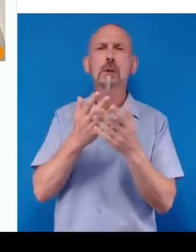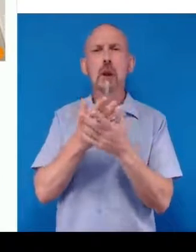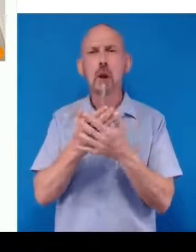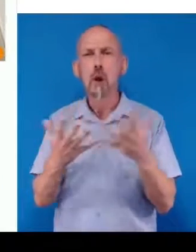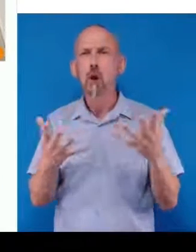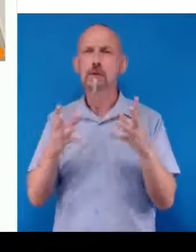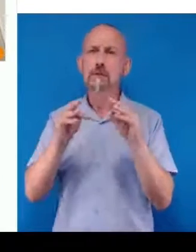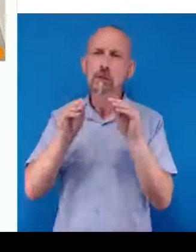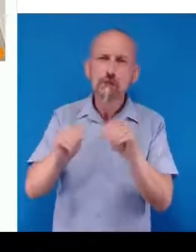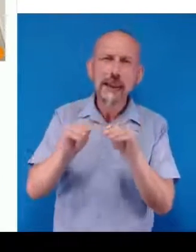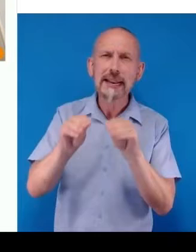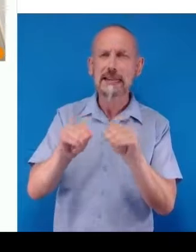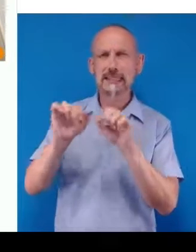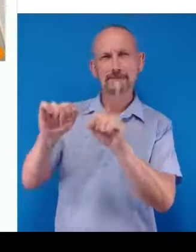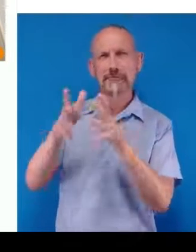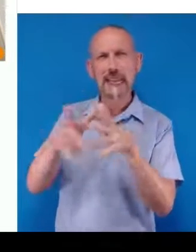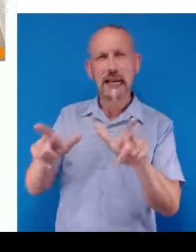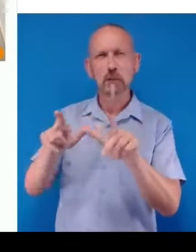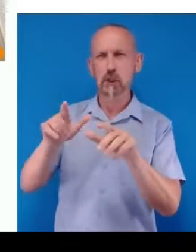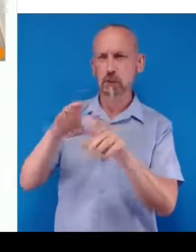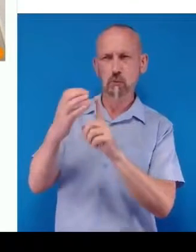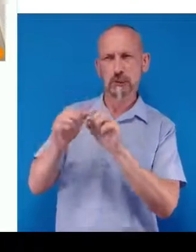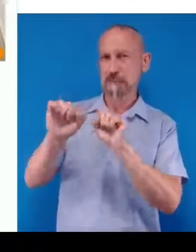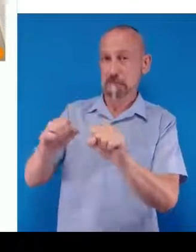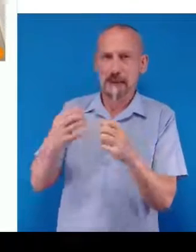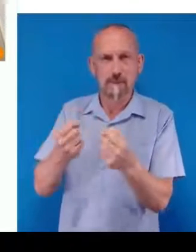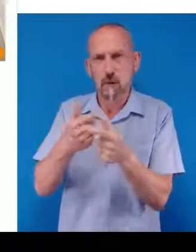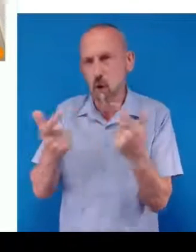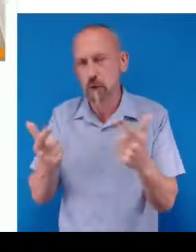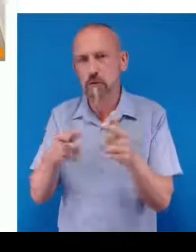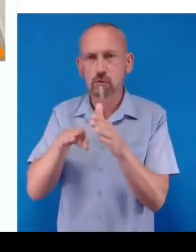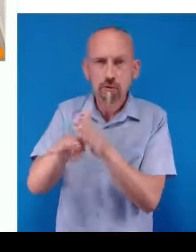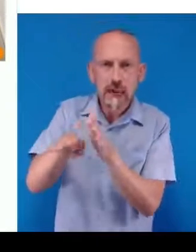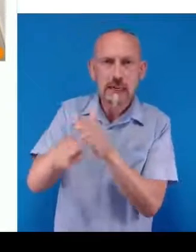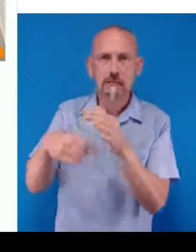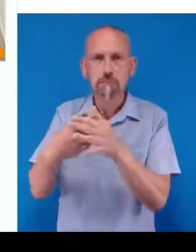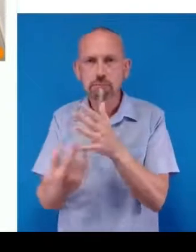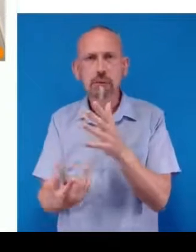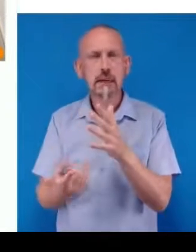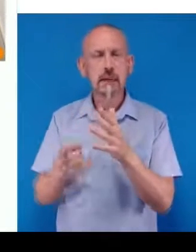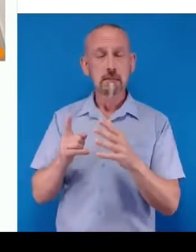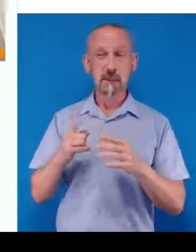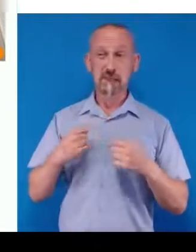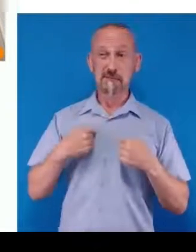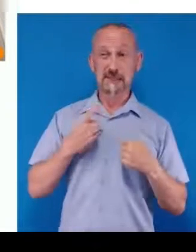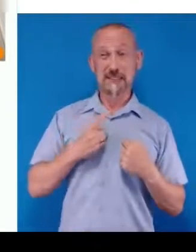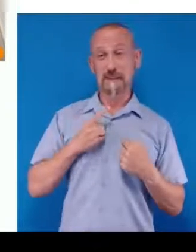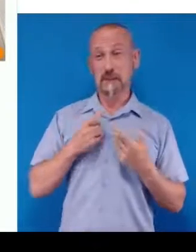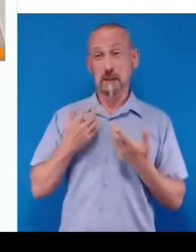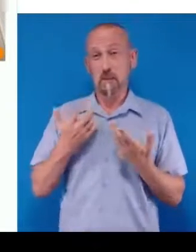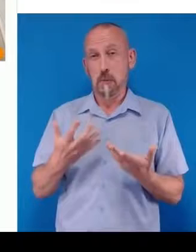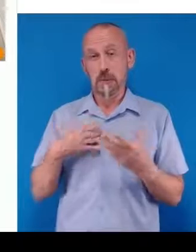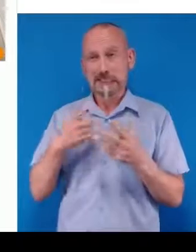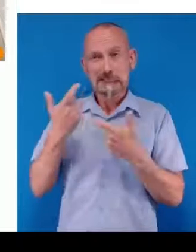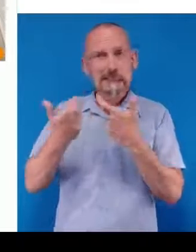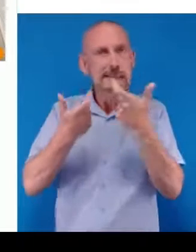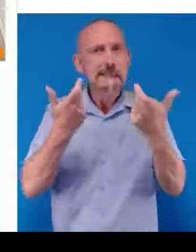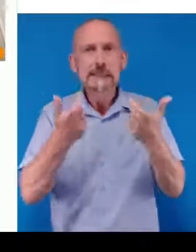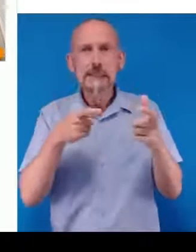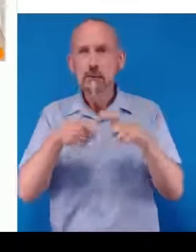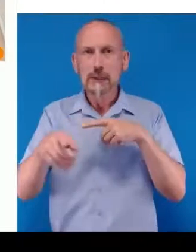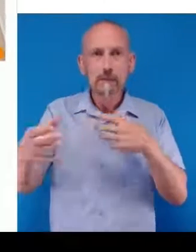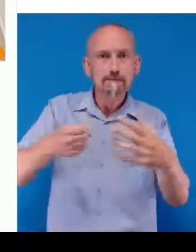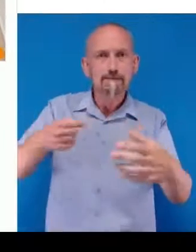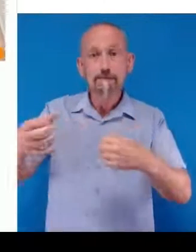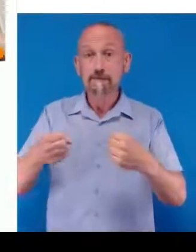sign language community. So yeah, we're just looking for more people. That's all we can do right now. But yeah, I can find